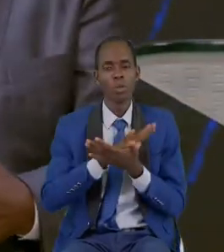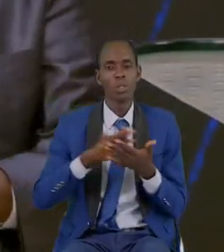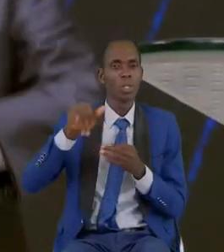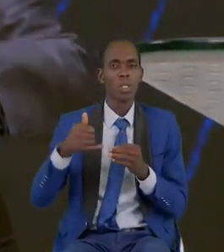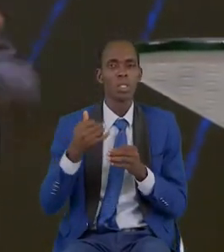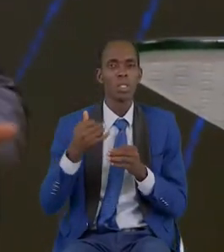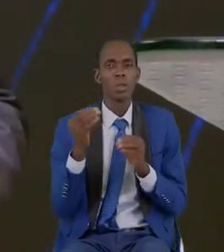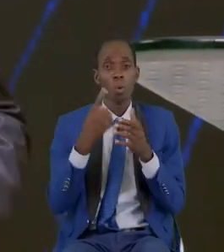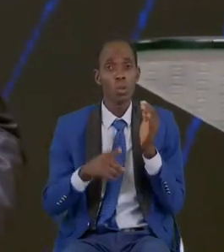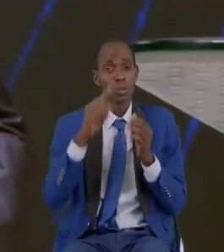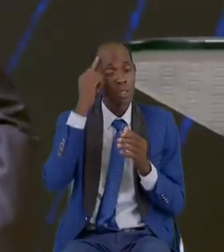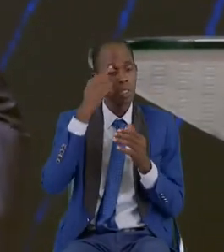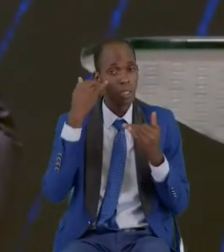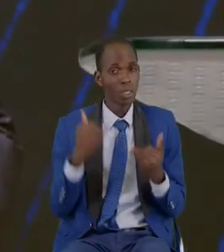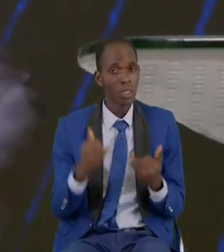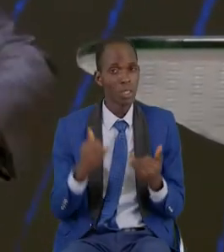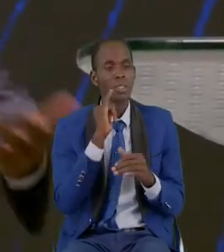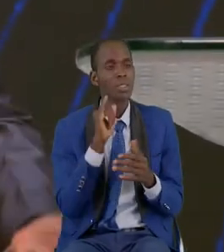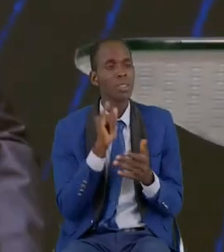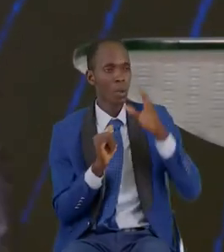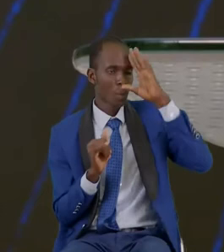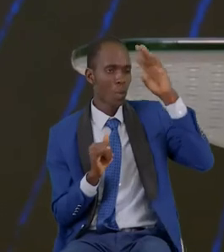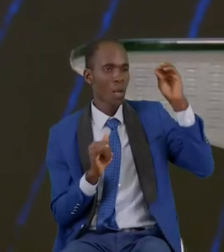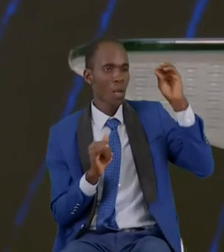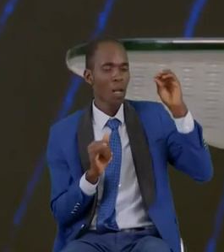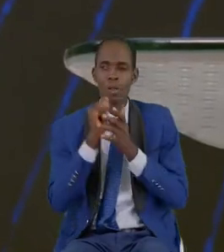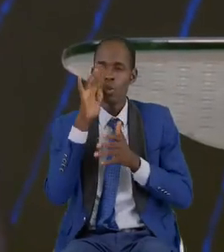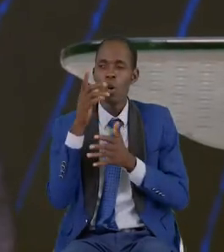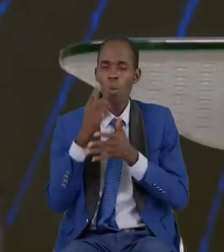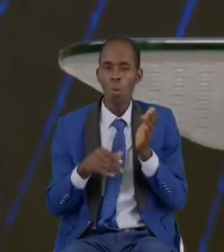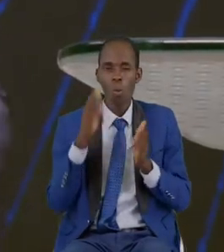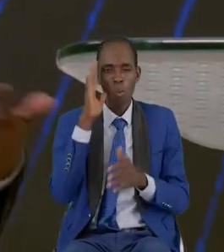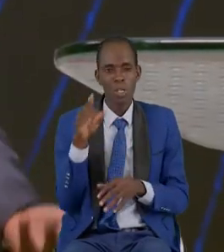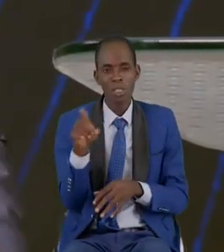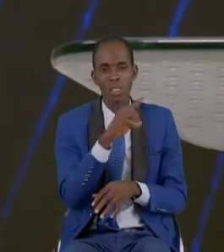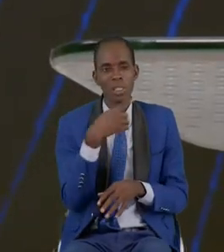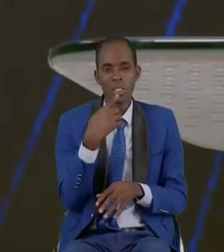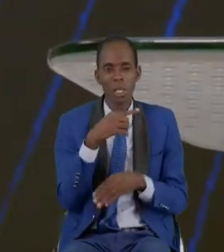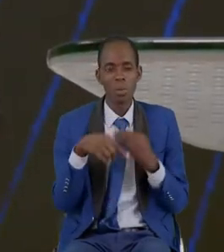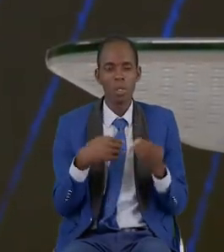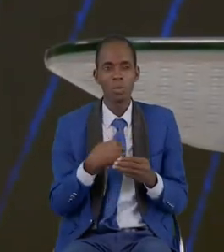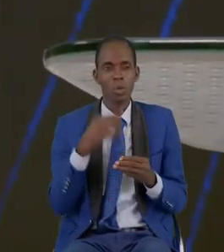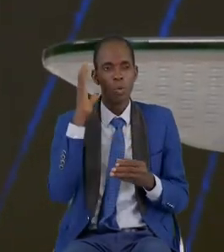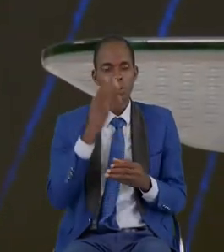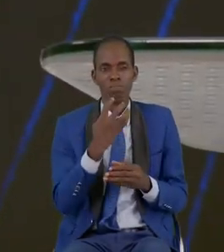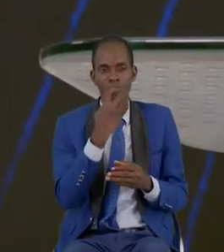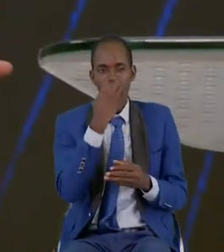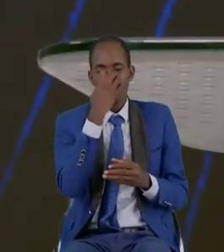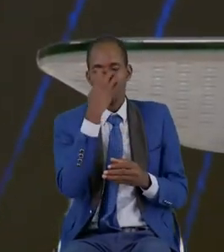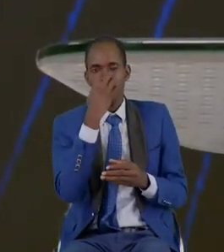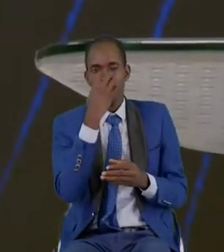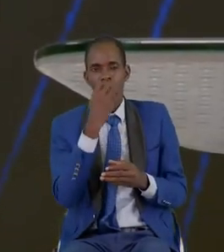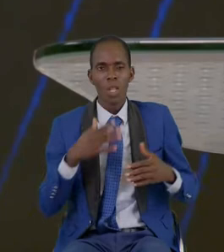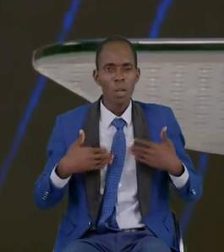that man, that woman, what will he say? What will she say? Will she frown? Will he frown? Will he accept or